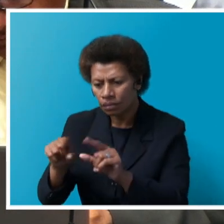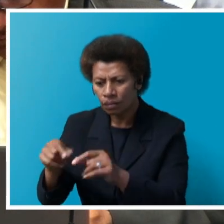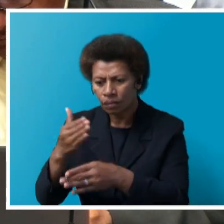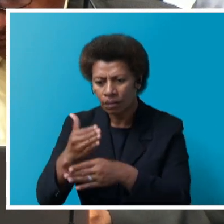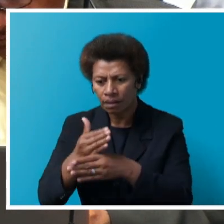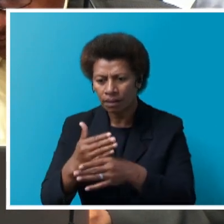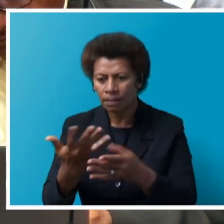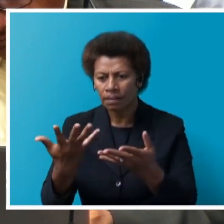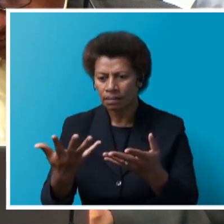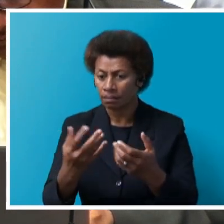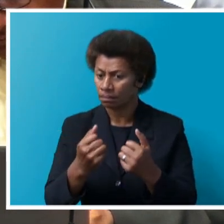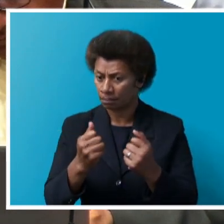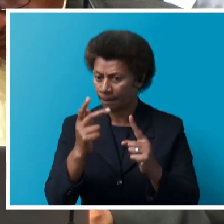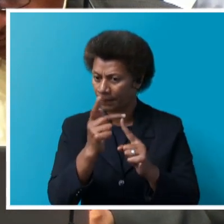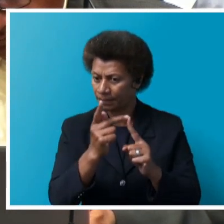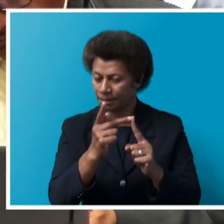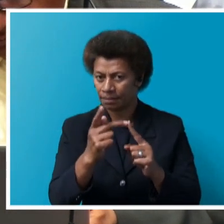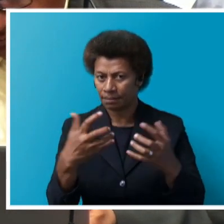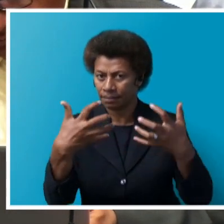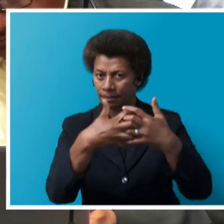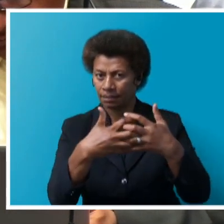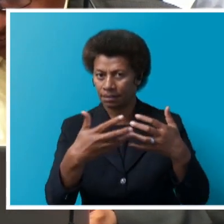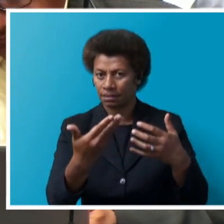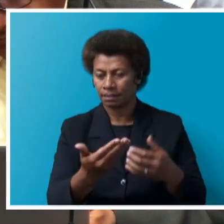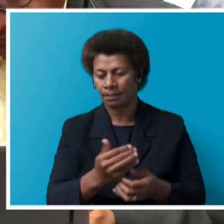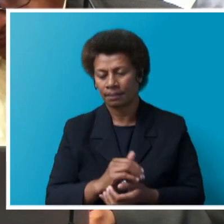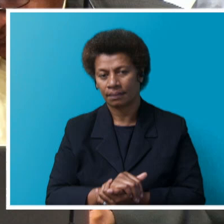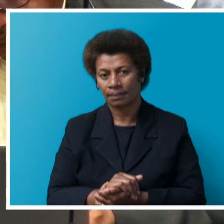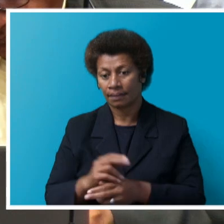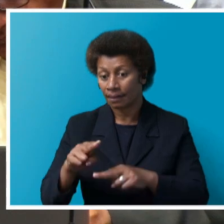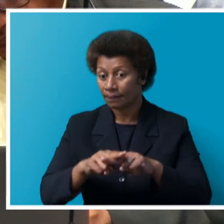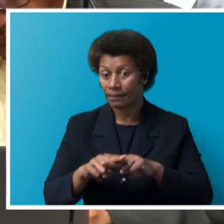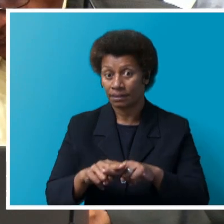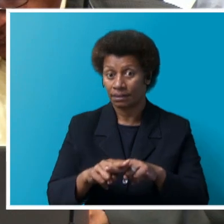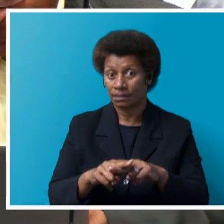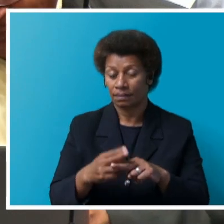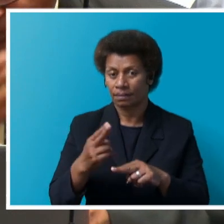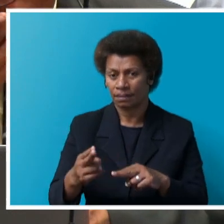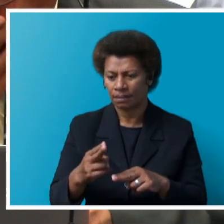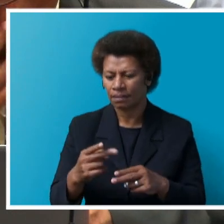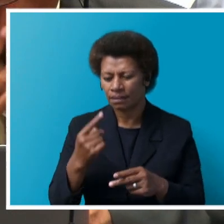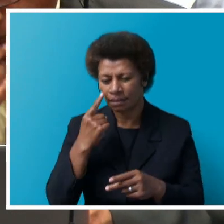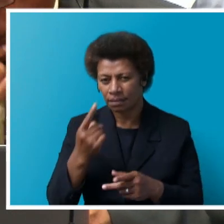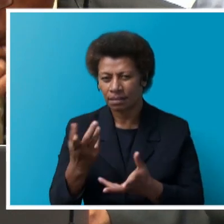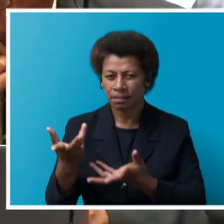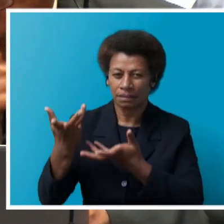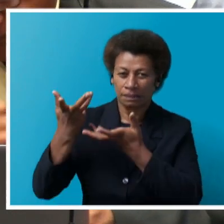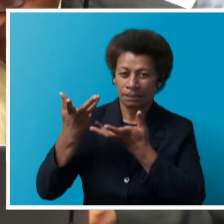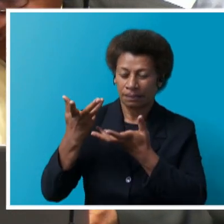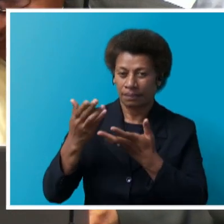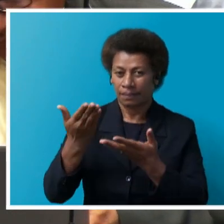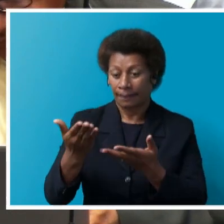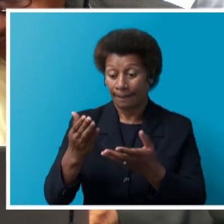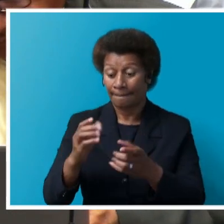future-proof, and are fit for purpose. Mr. Speaker, sir, Fiji bears the unjust burden of global inaction on